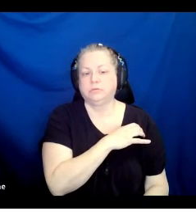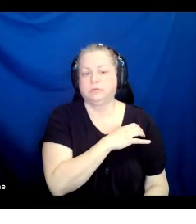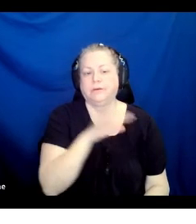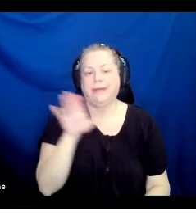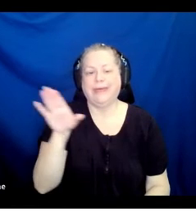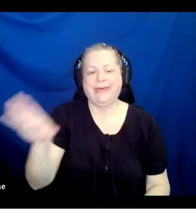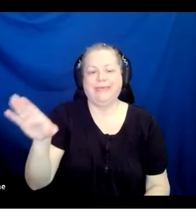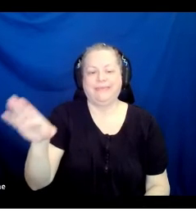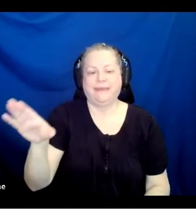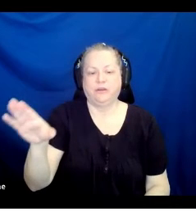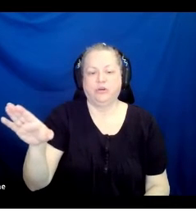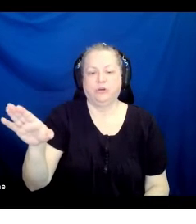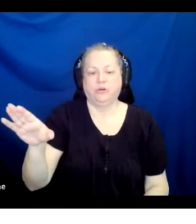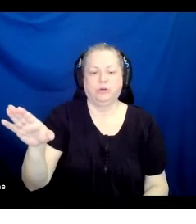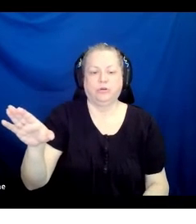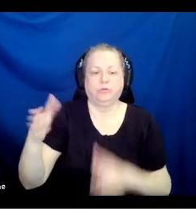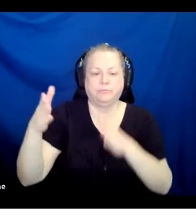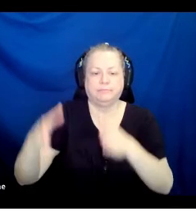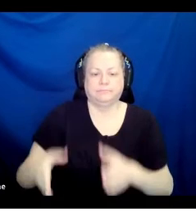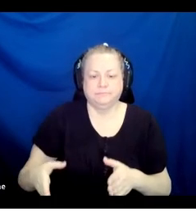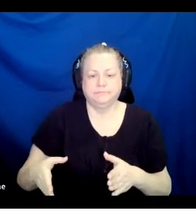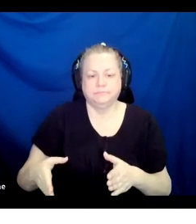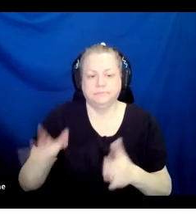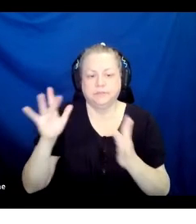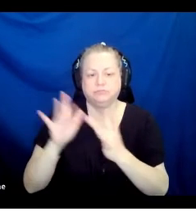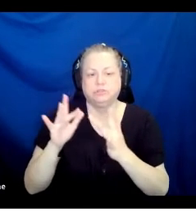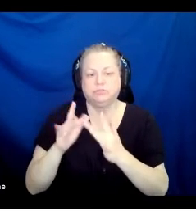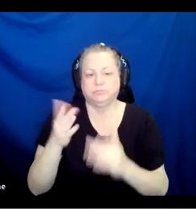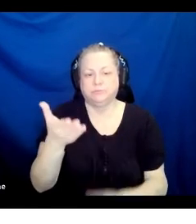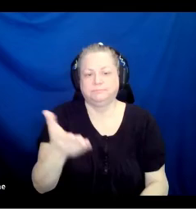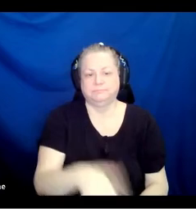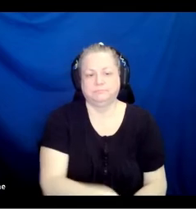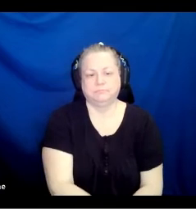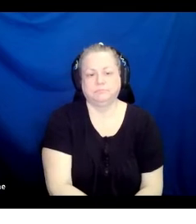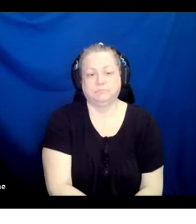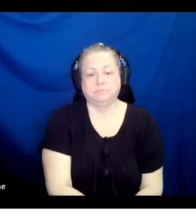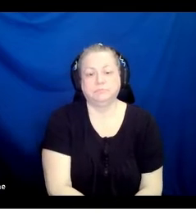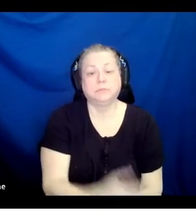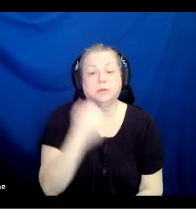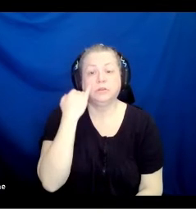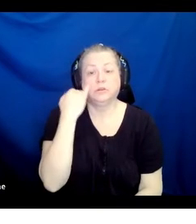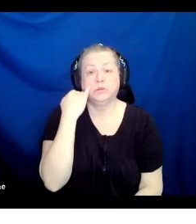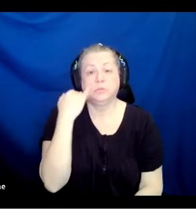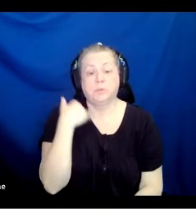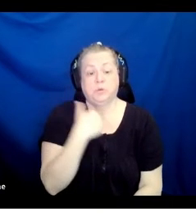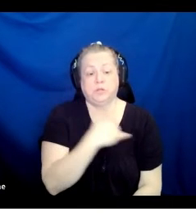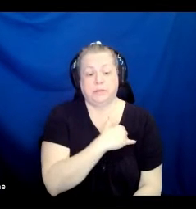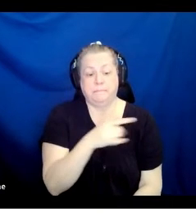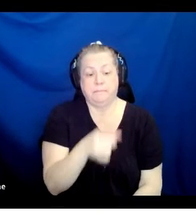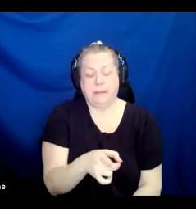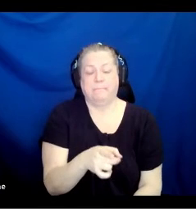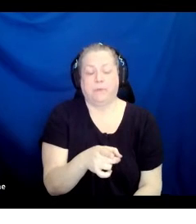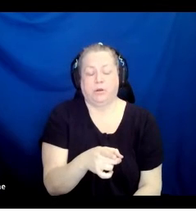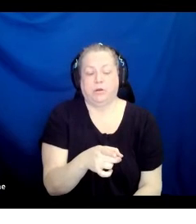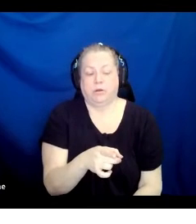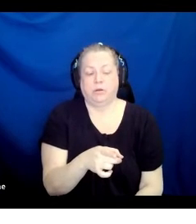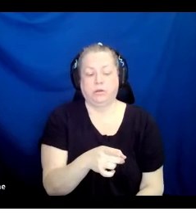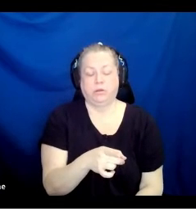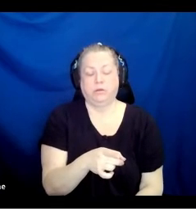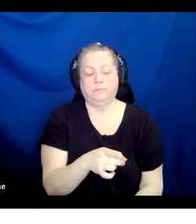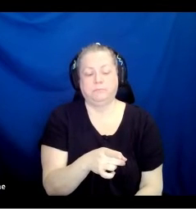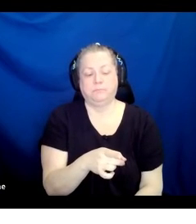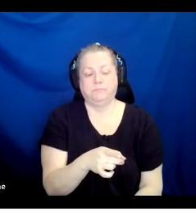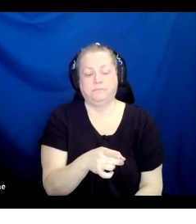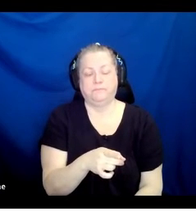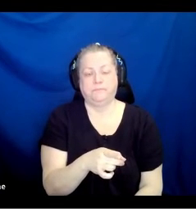ombudsman at this number listed here. If a member's disability determination